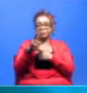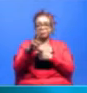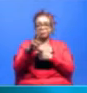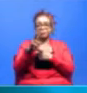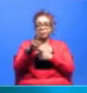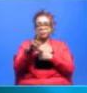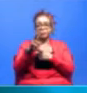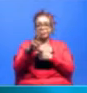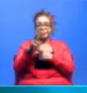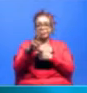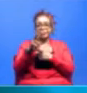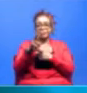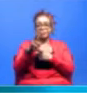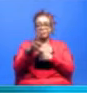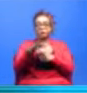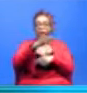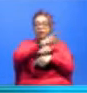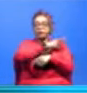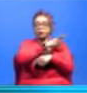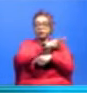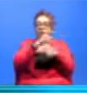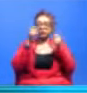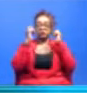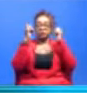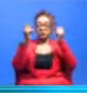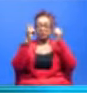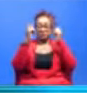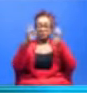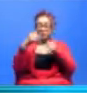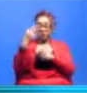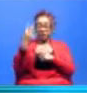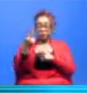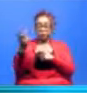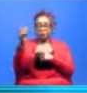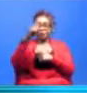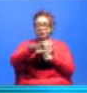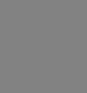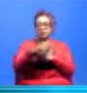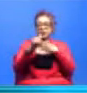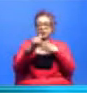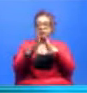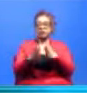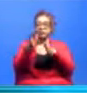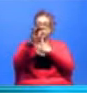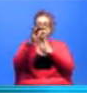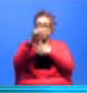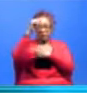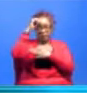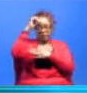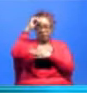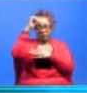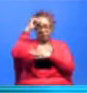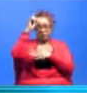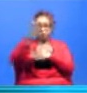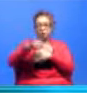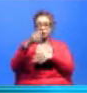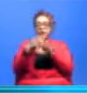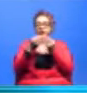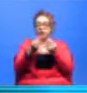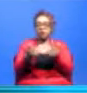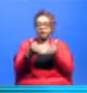As the doctor strike entered its 32nd day, leaders are calling on the government to act promptly to resolve the